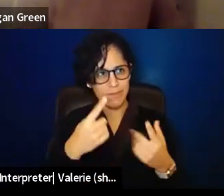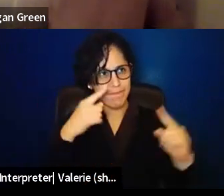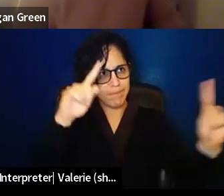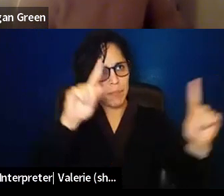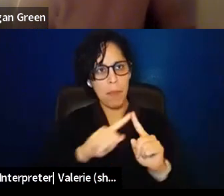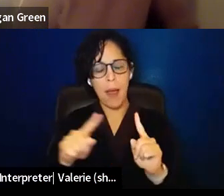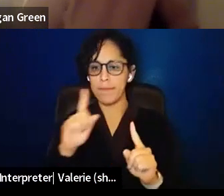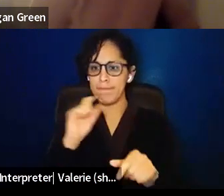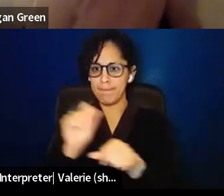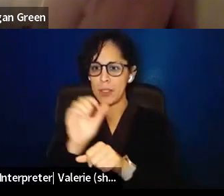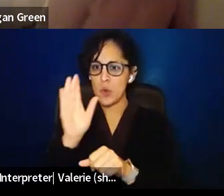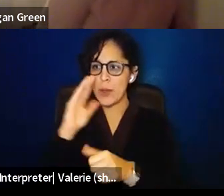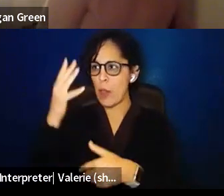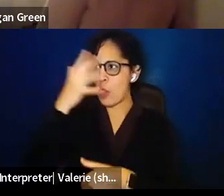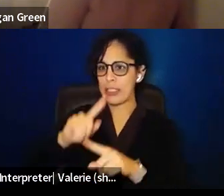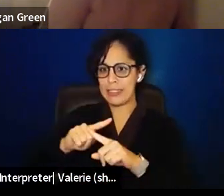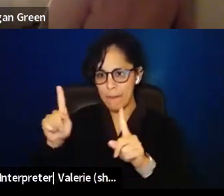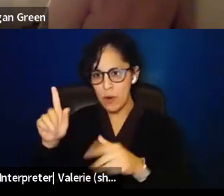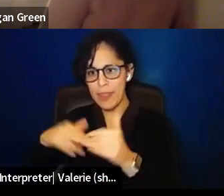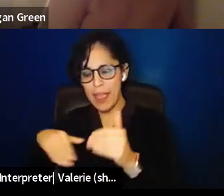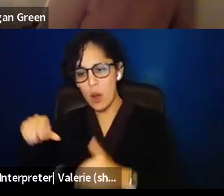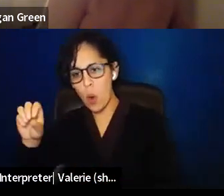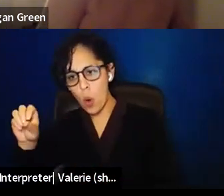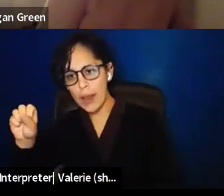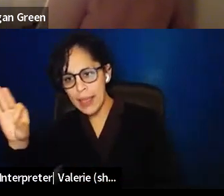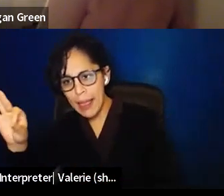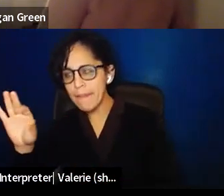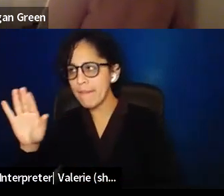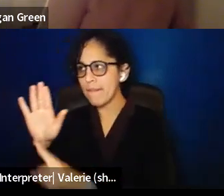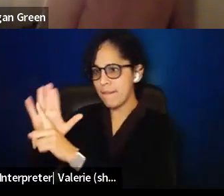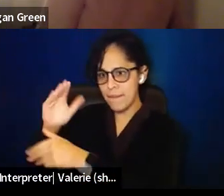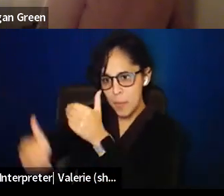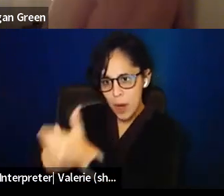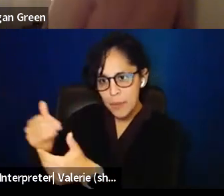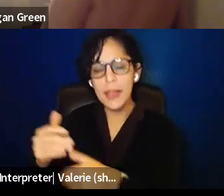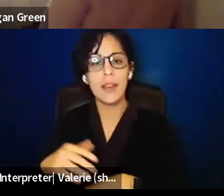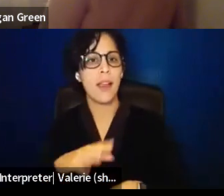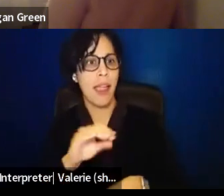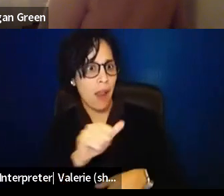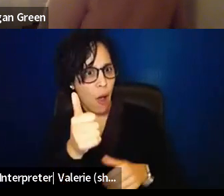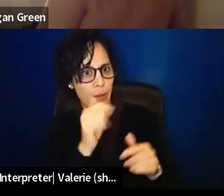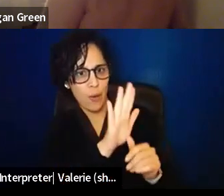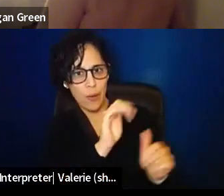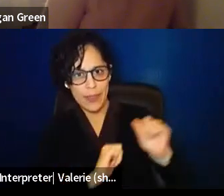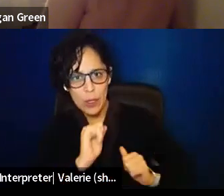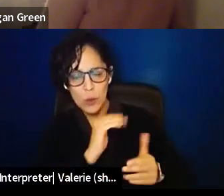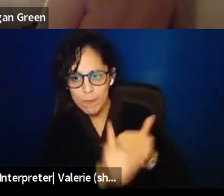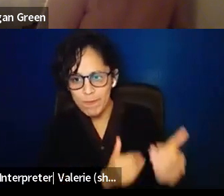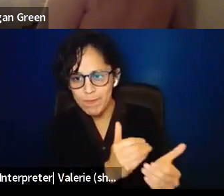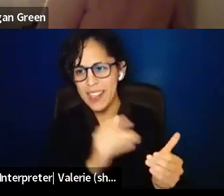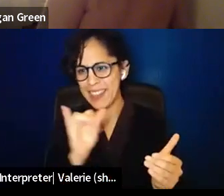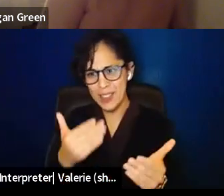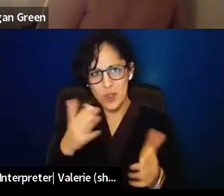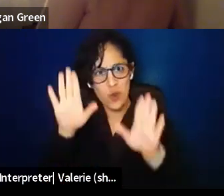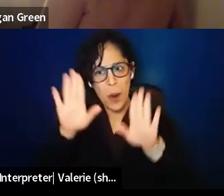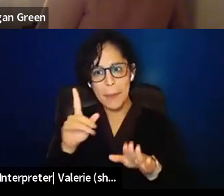very different than OSF's moment, than from the movement's moment. And that's great because diversity actually helps the art, it elevates